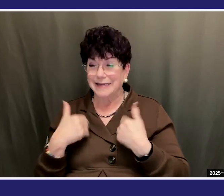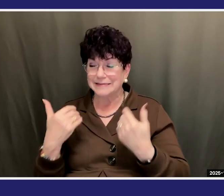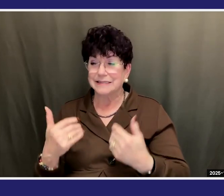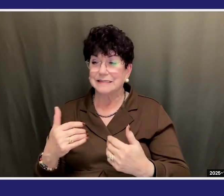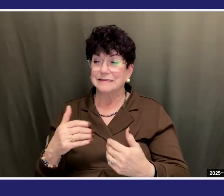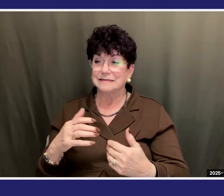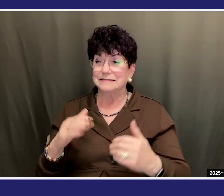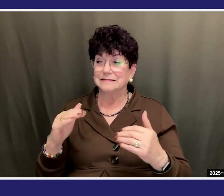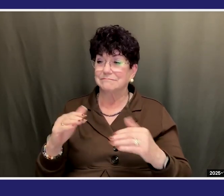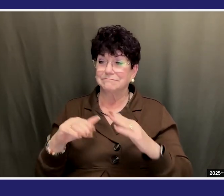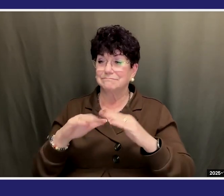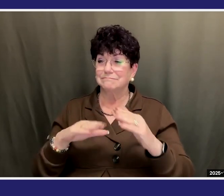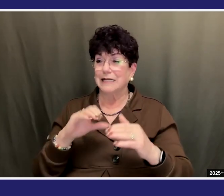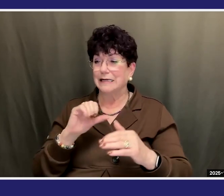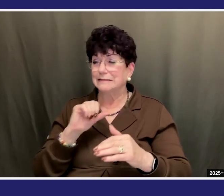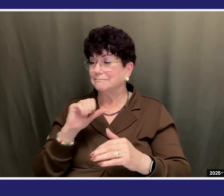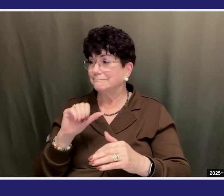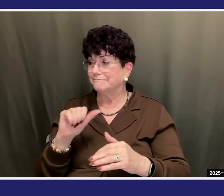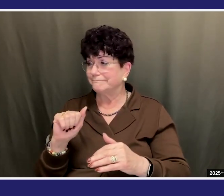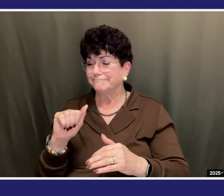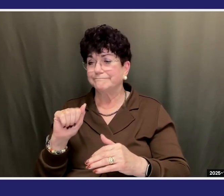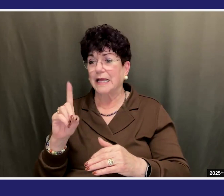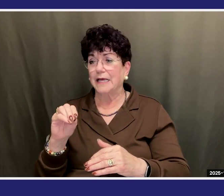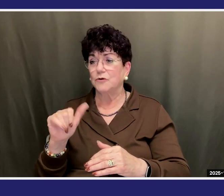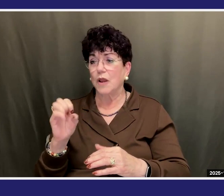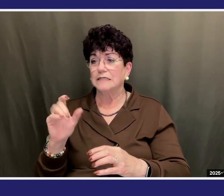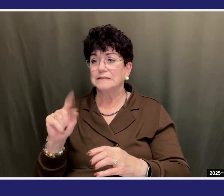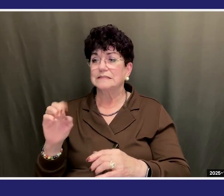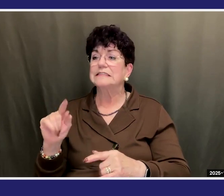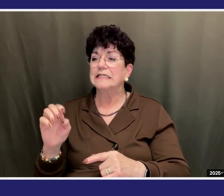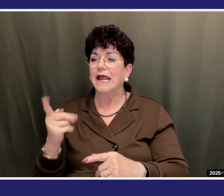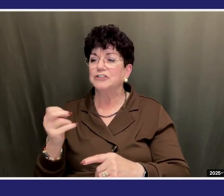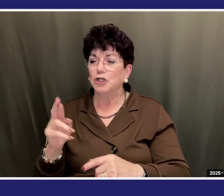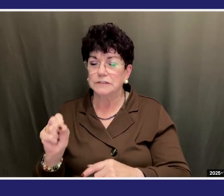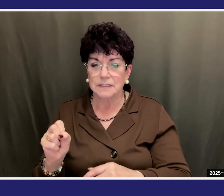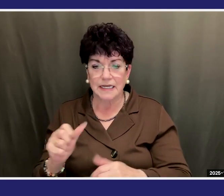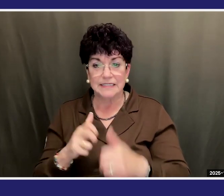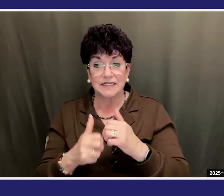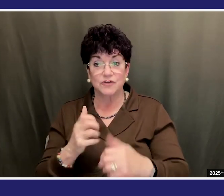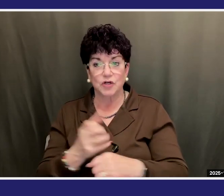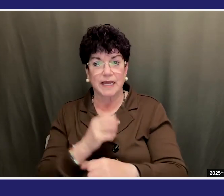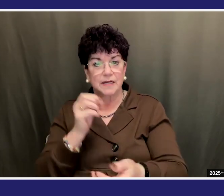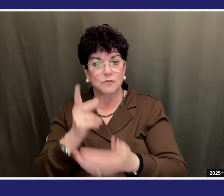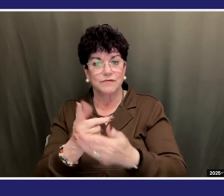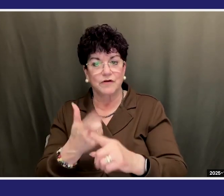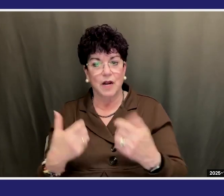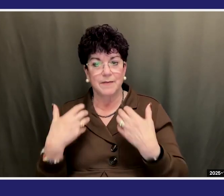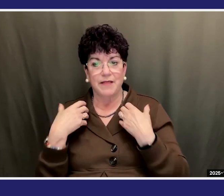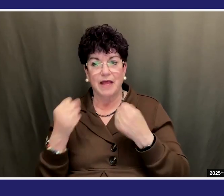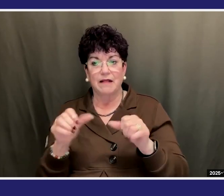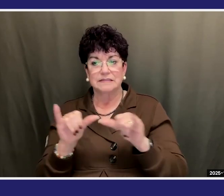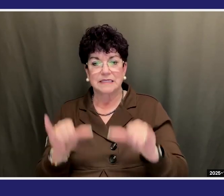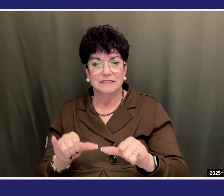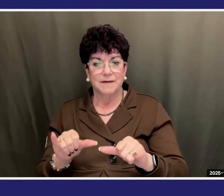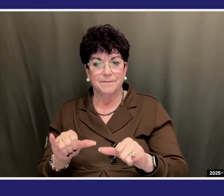have submitted a request for shared data from our local hospitals, but it's been difficult to get this approval from the health system